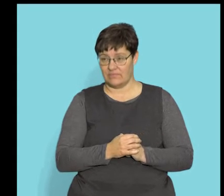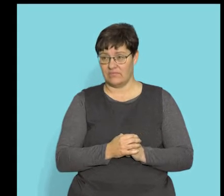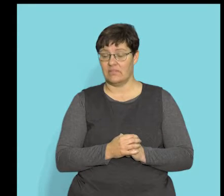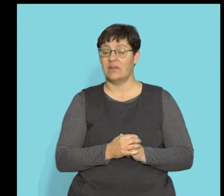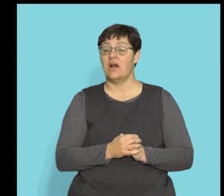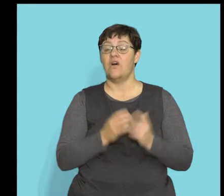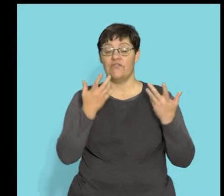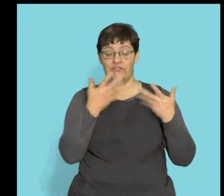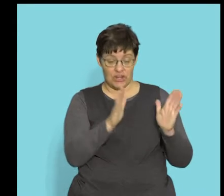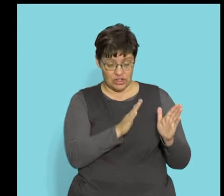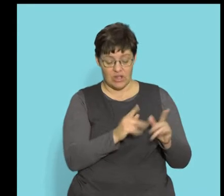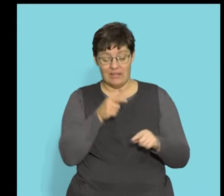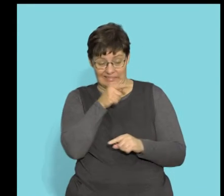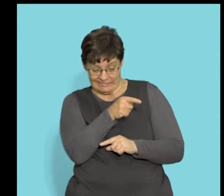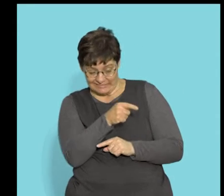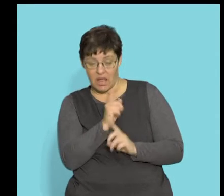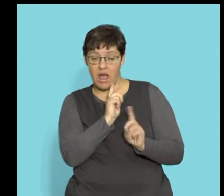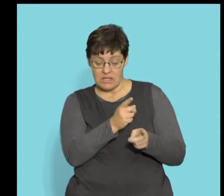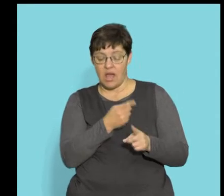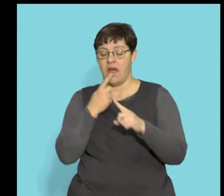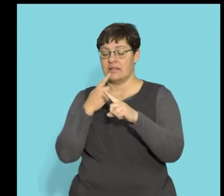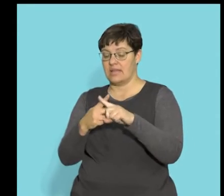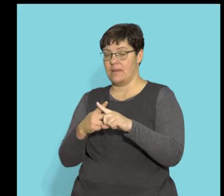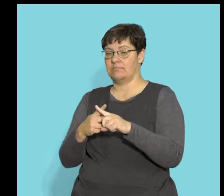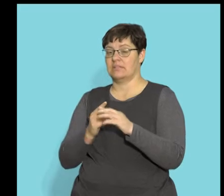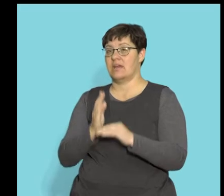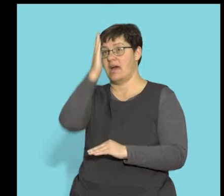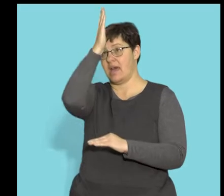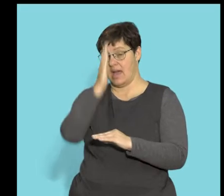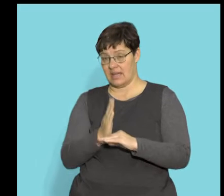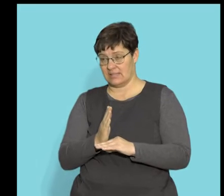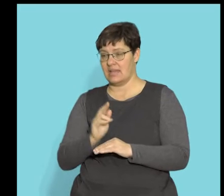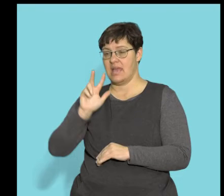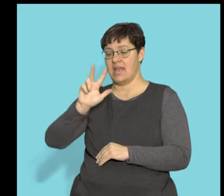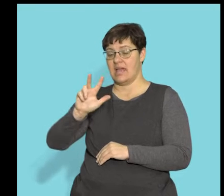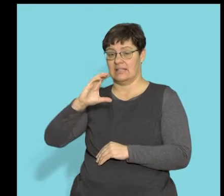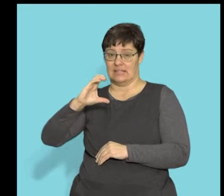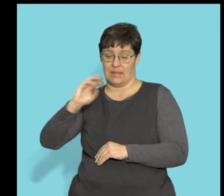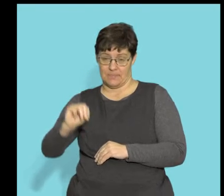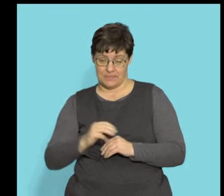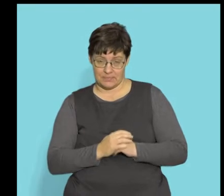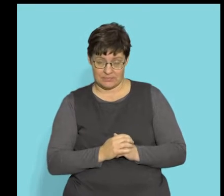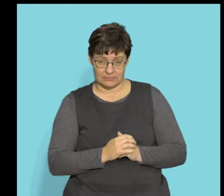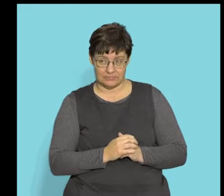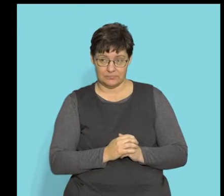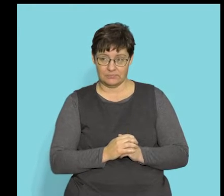3 centimeters. I'm then going to multiply this by my perpendicular height, which is 8